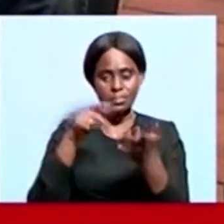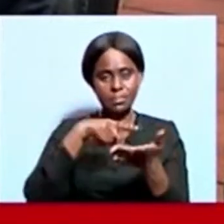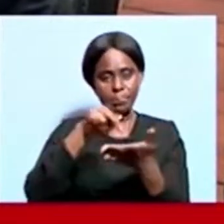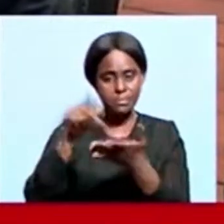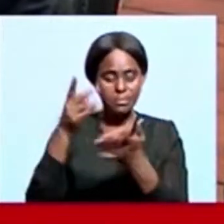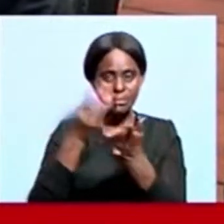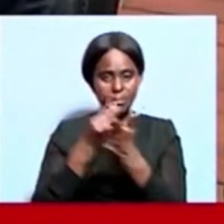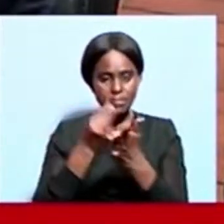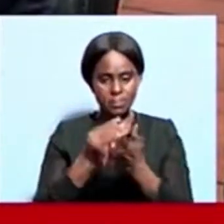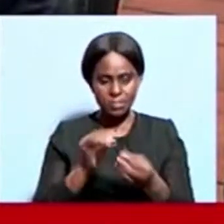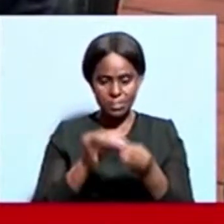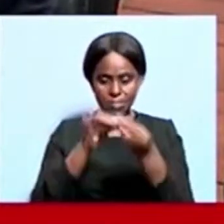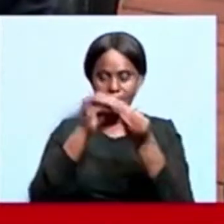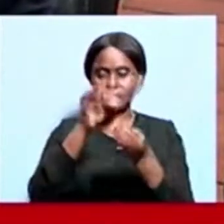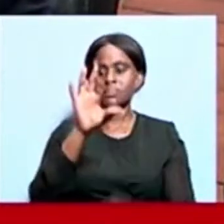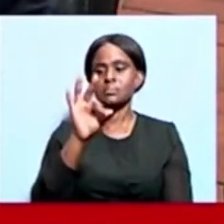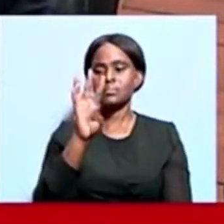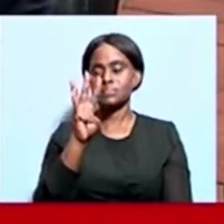amounts totaling